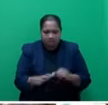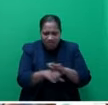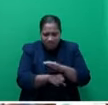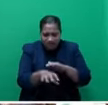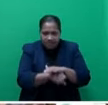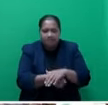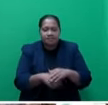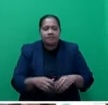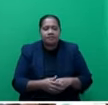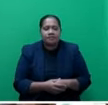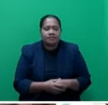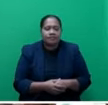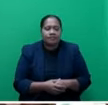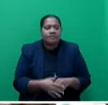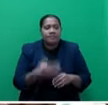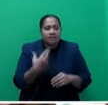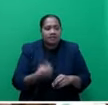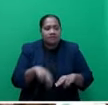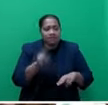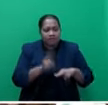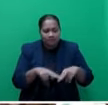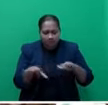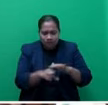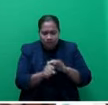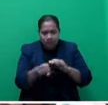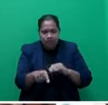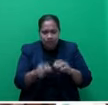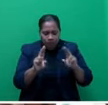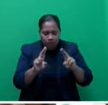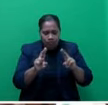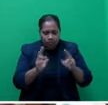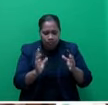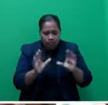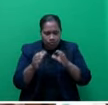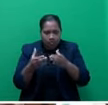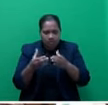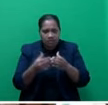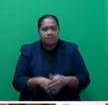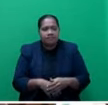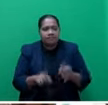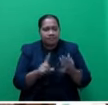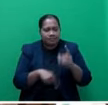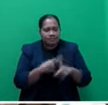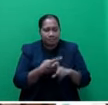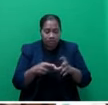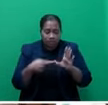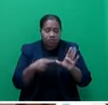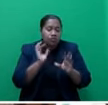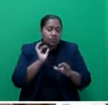Fraud Unit and the National Economic Crime Centre is the United Kingdom's response to white-collar crimes and